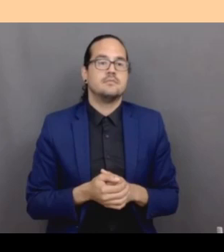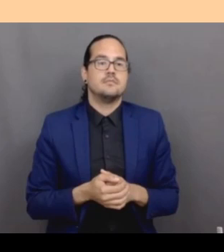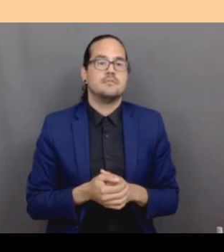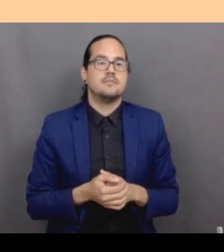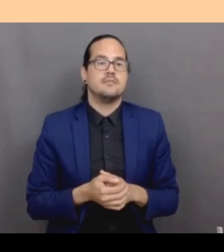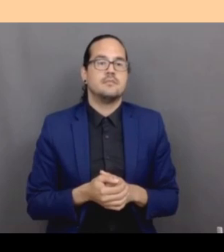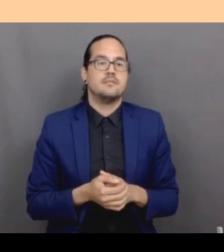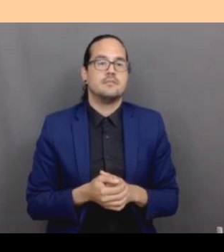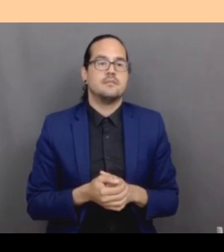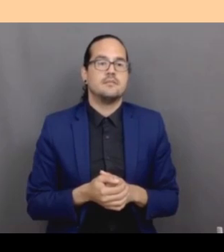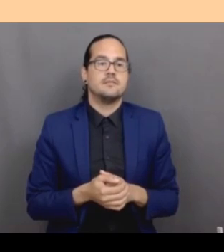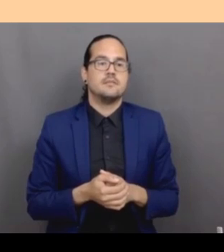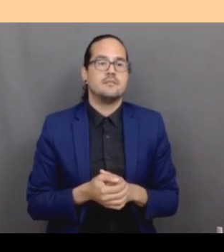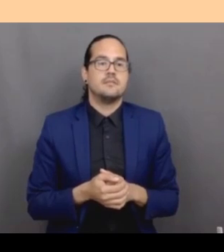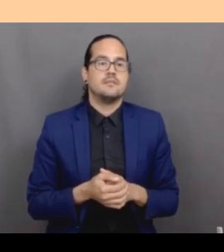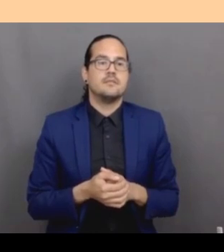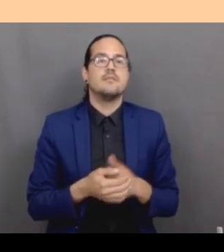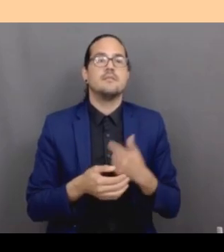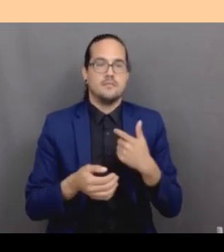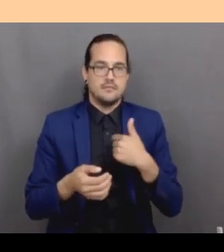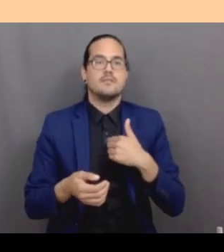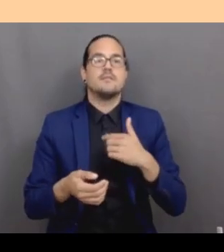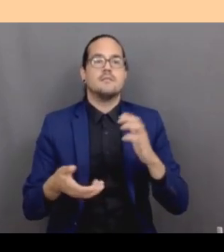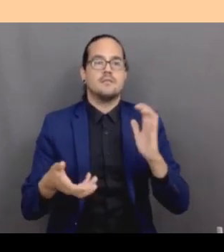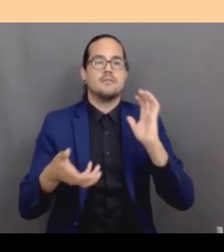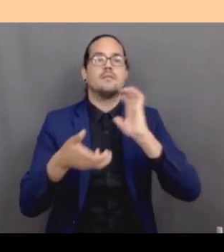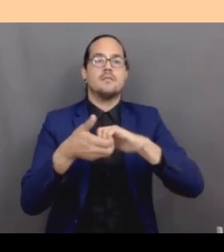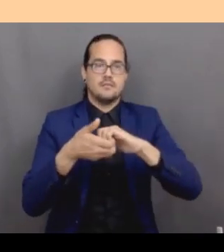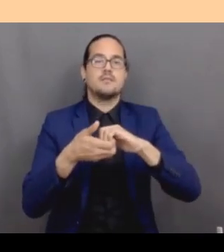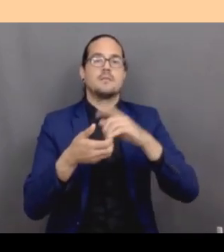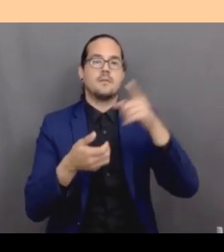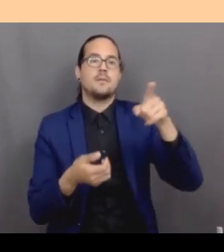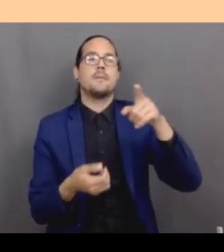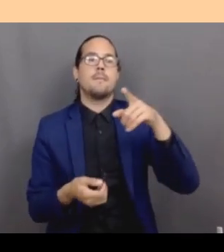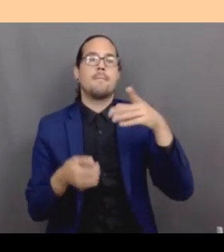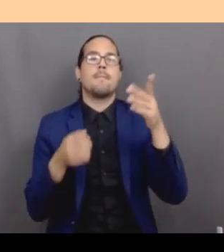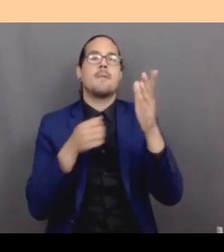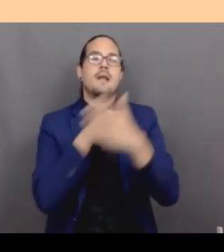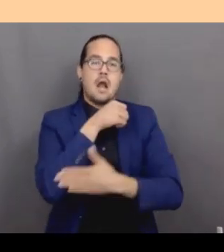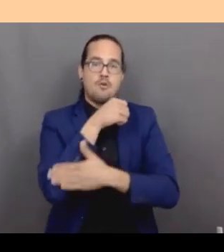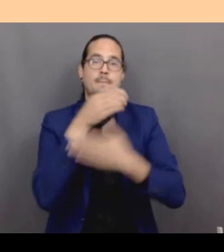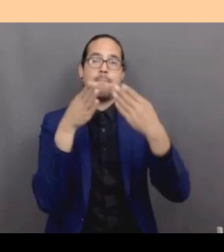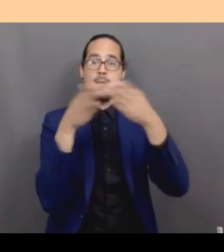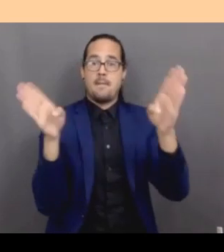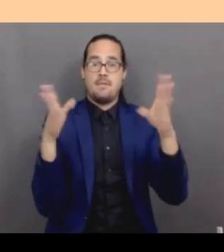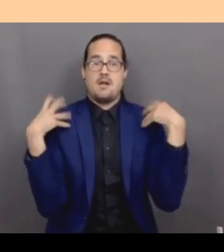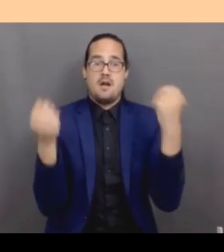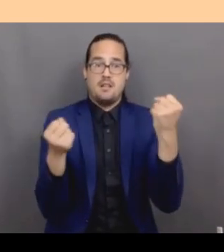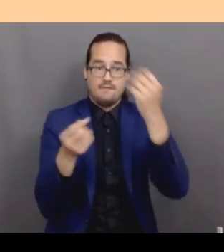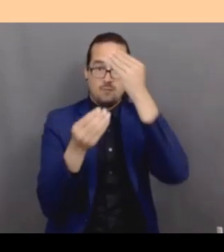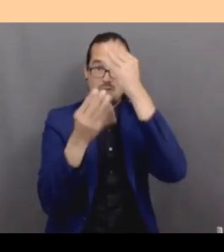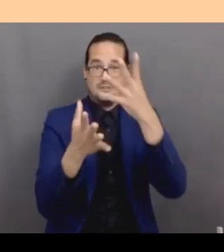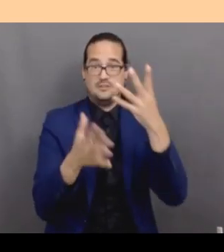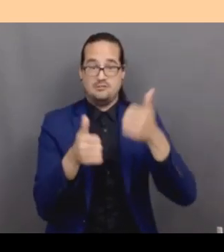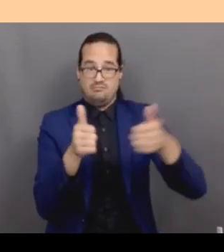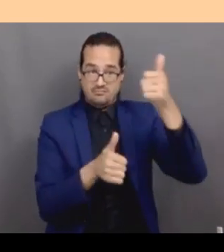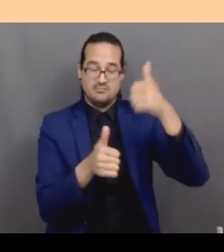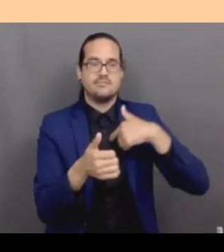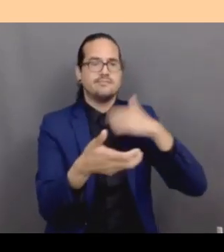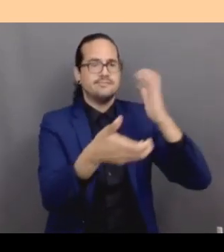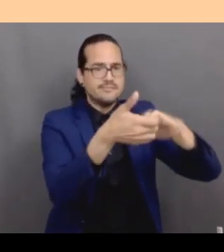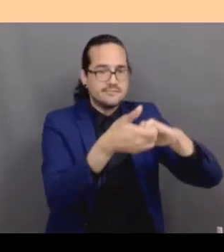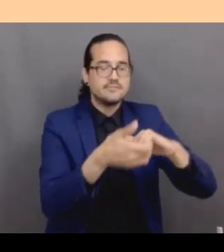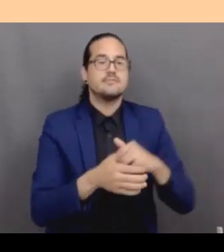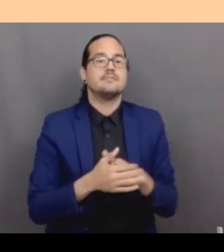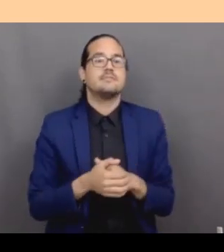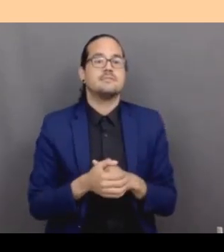and timely. And we're proud that our public health team has developed the first state drive-through test site and has tested over